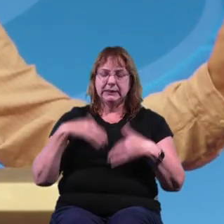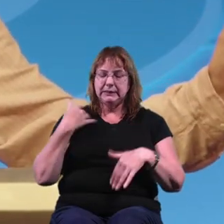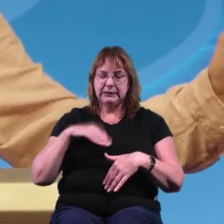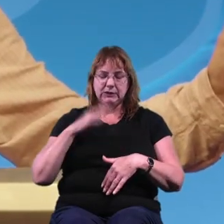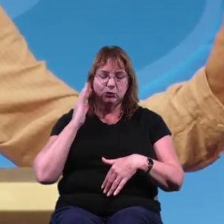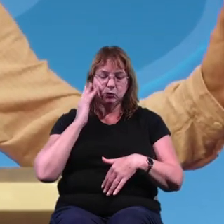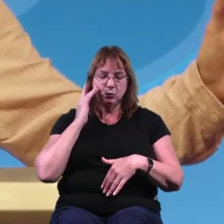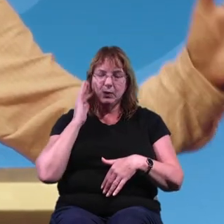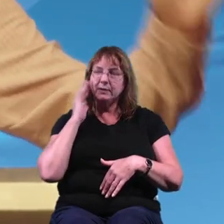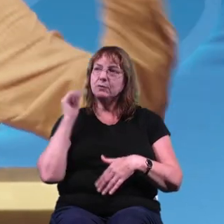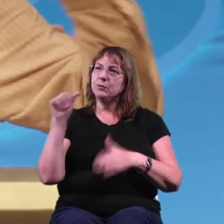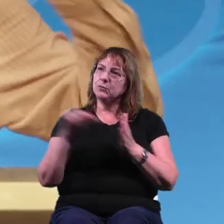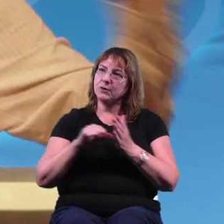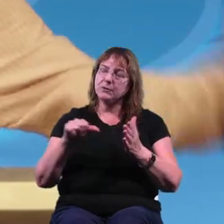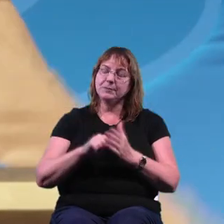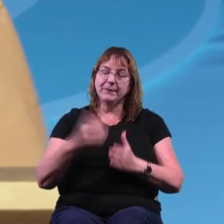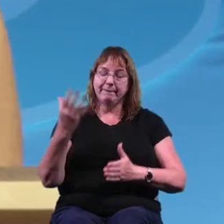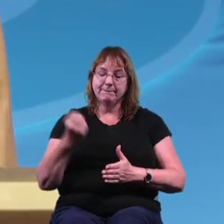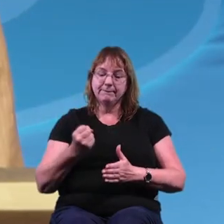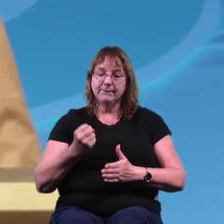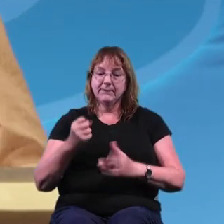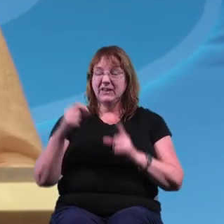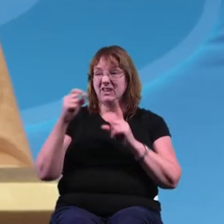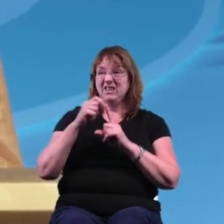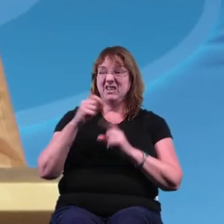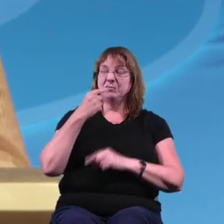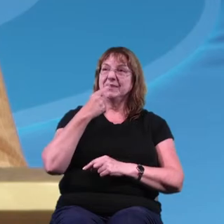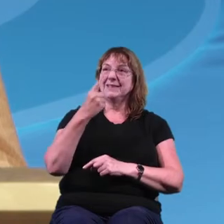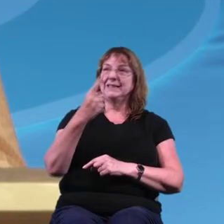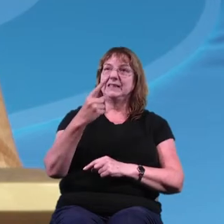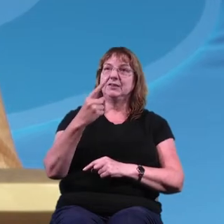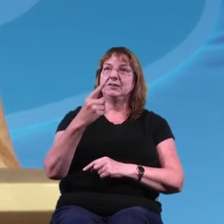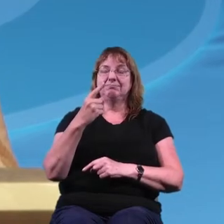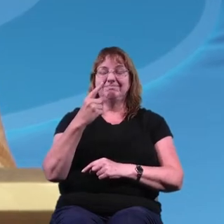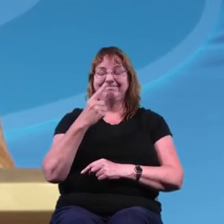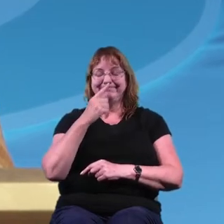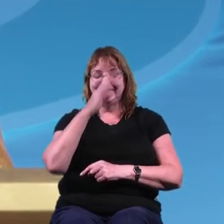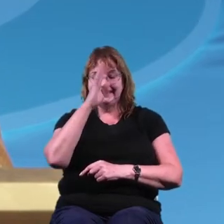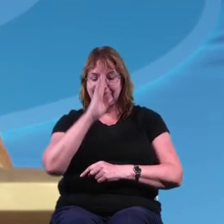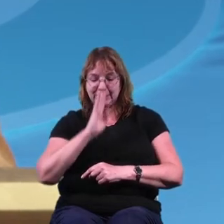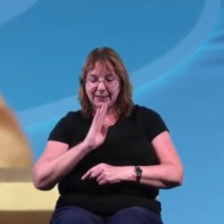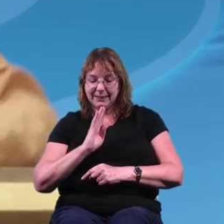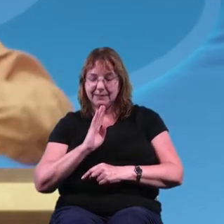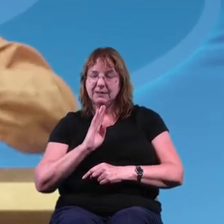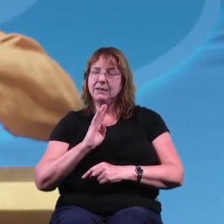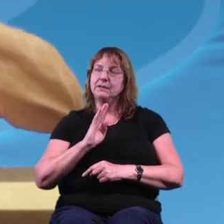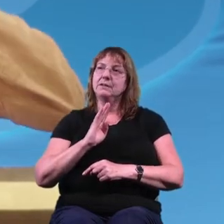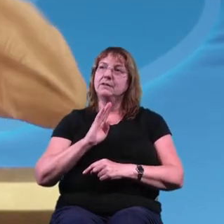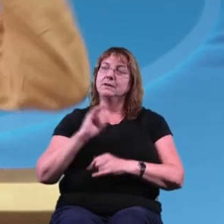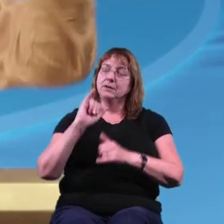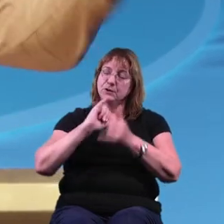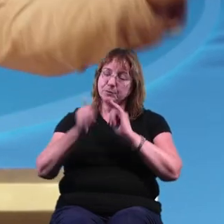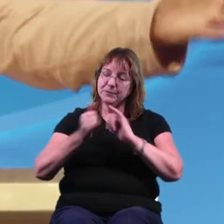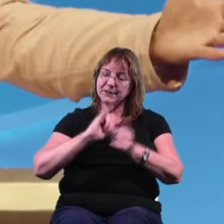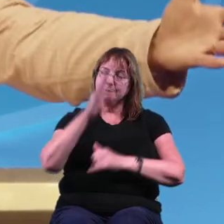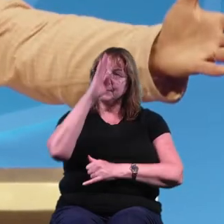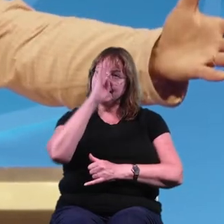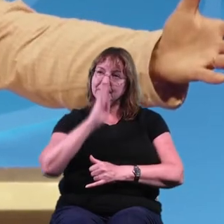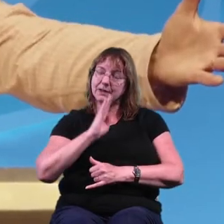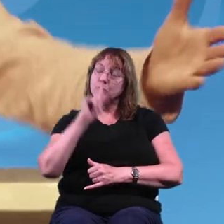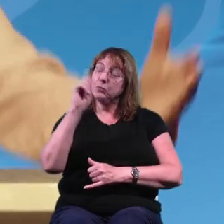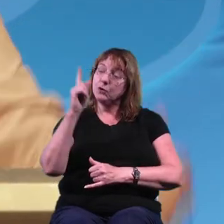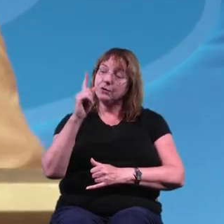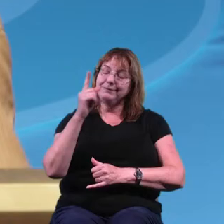falling apart. The Psalms often sound a note of lament. But lament turns to